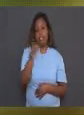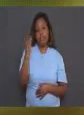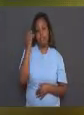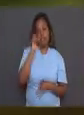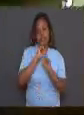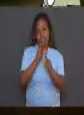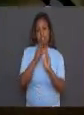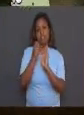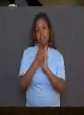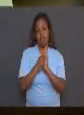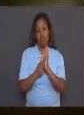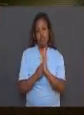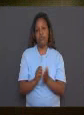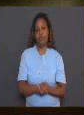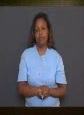answer.